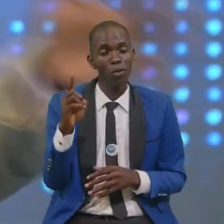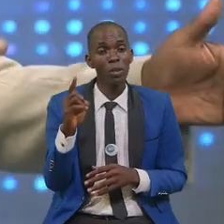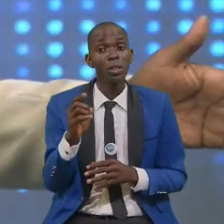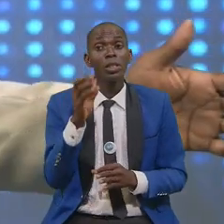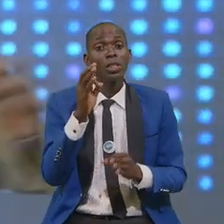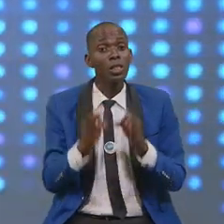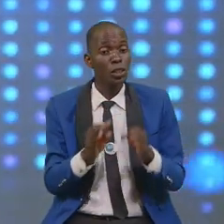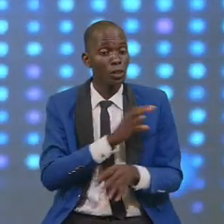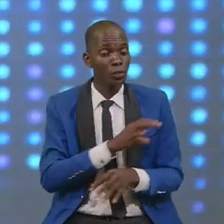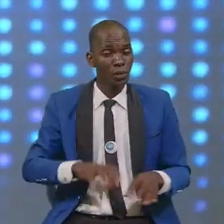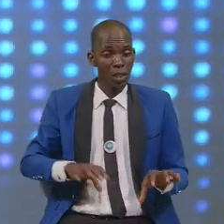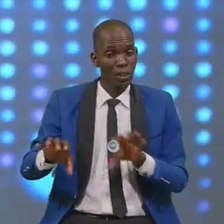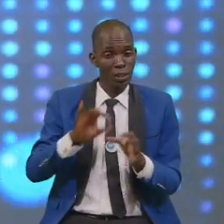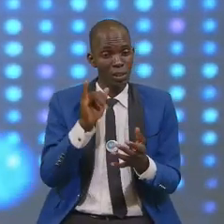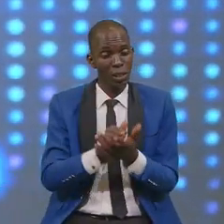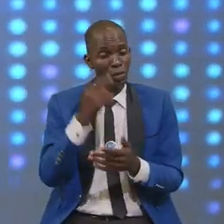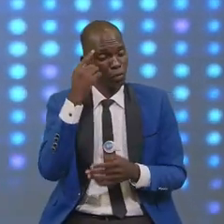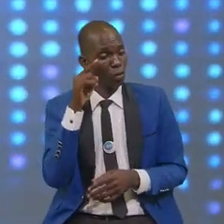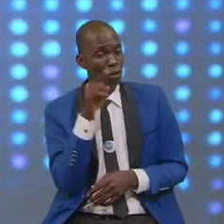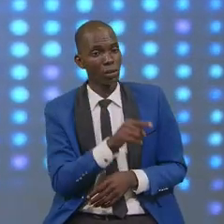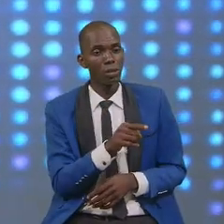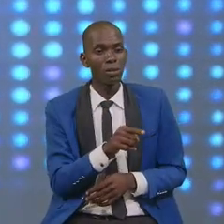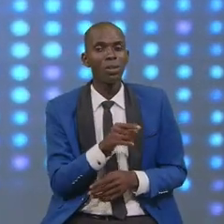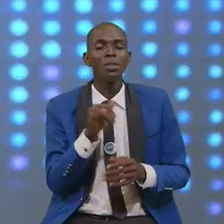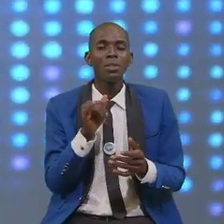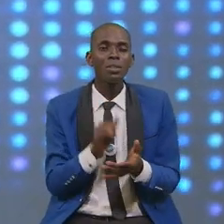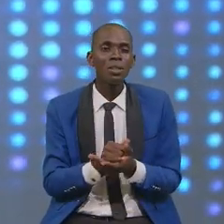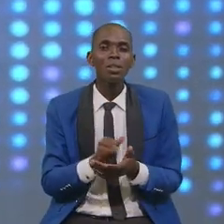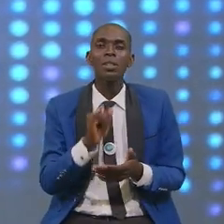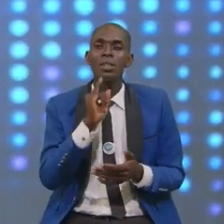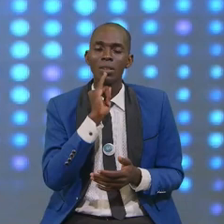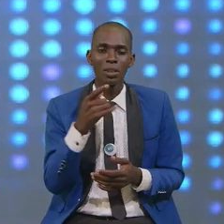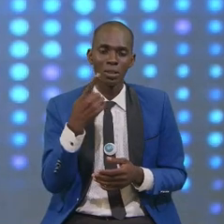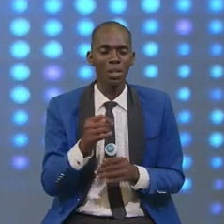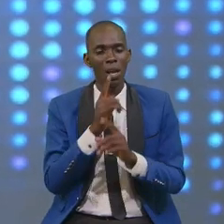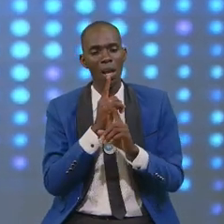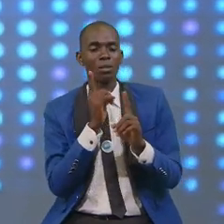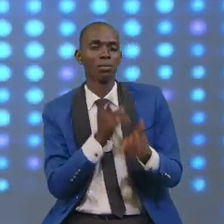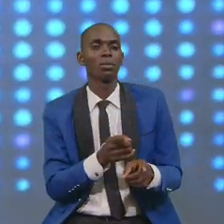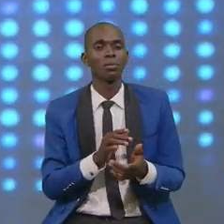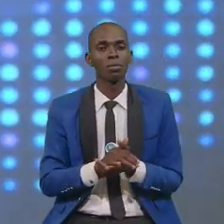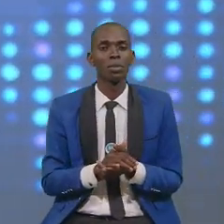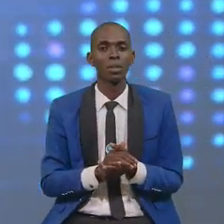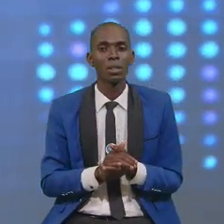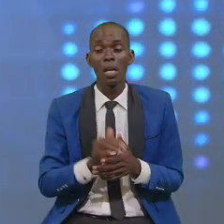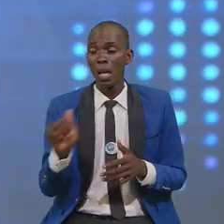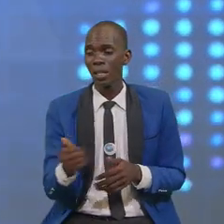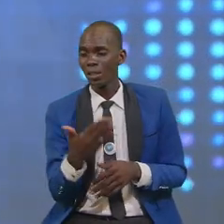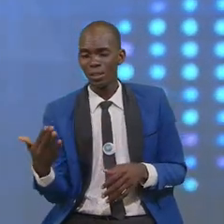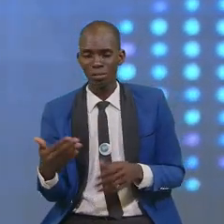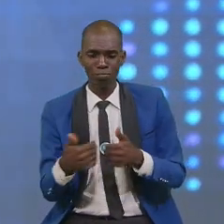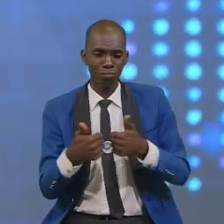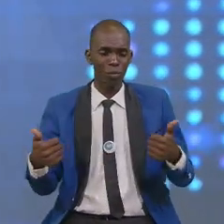did that for him, that is the answer. Anything different will not